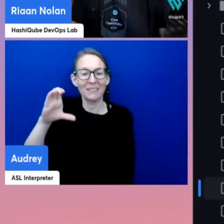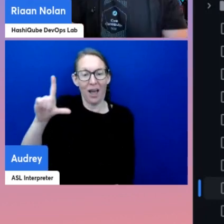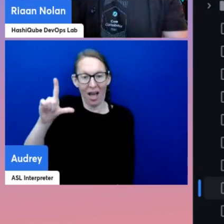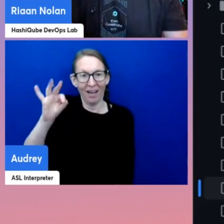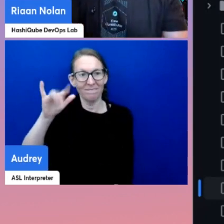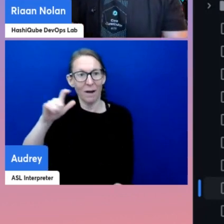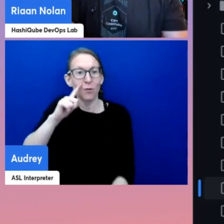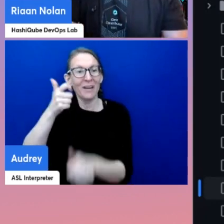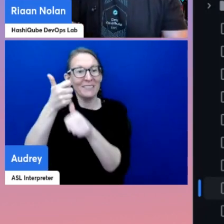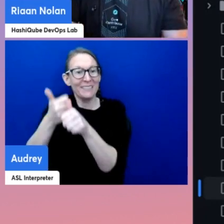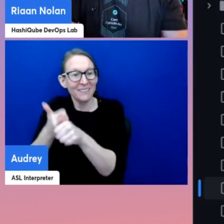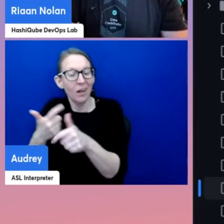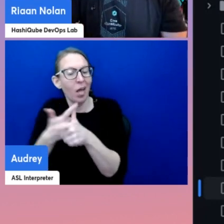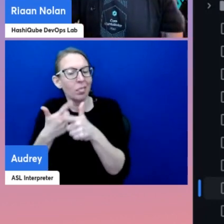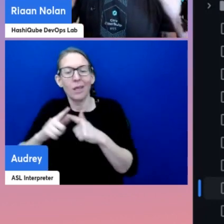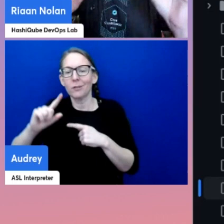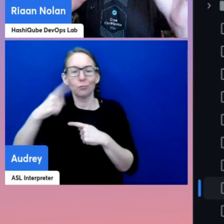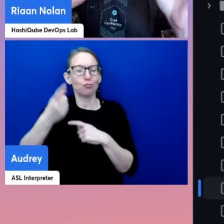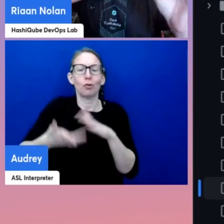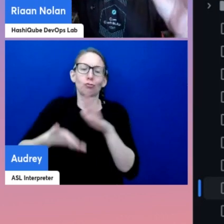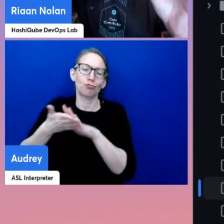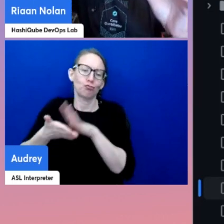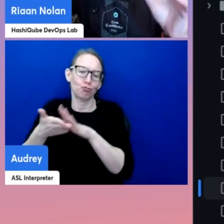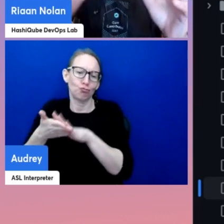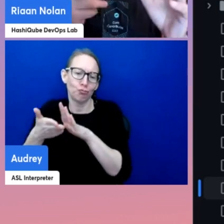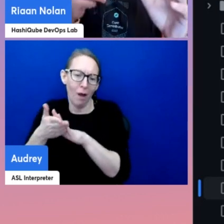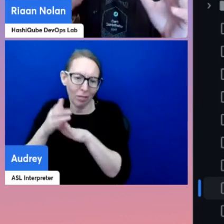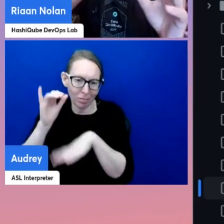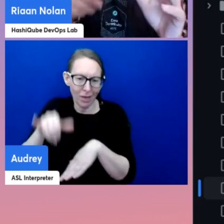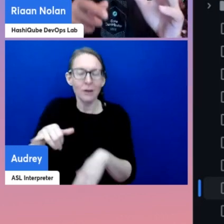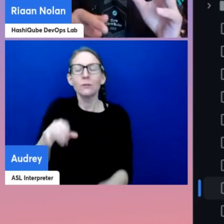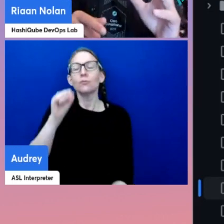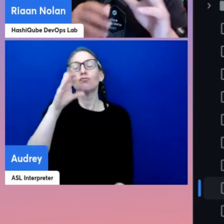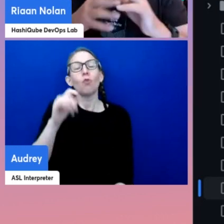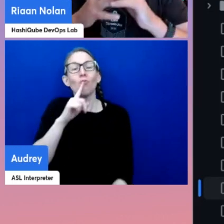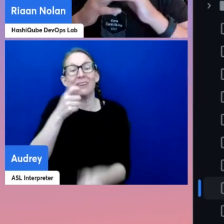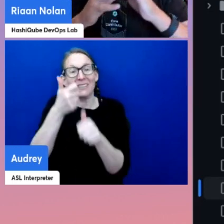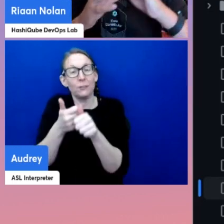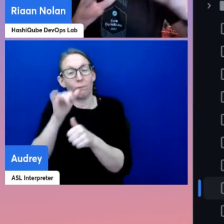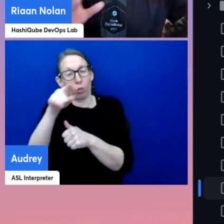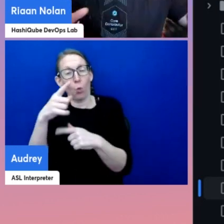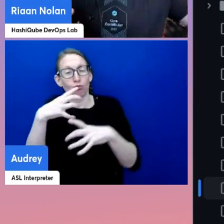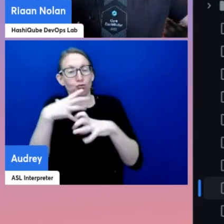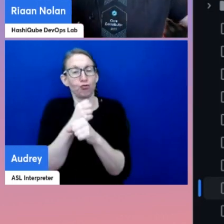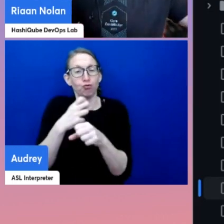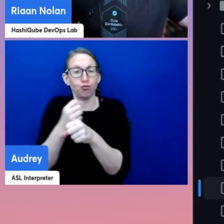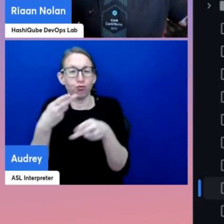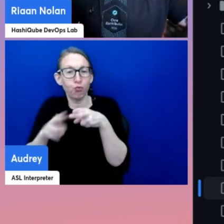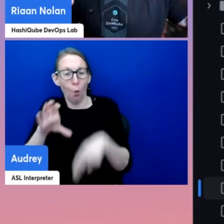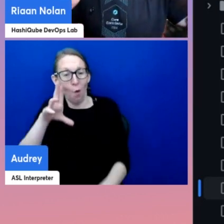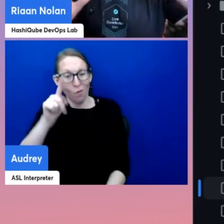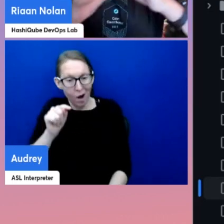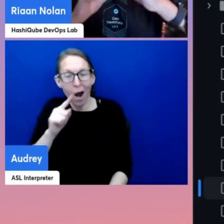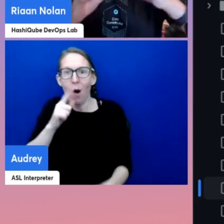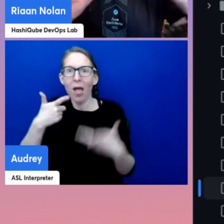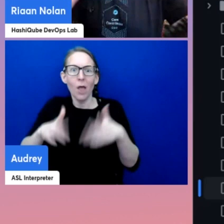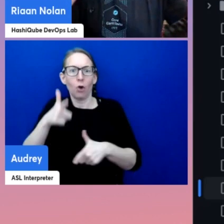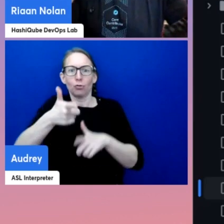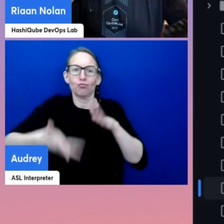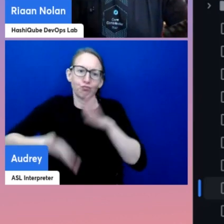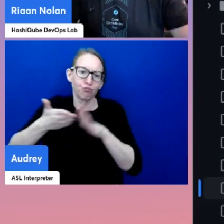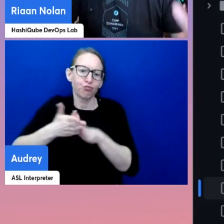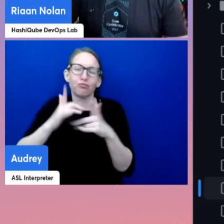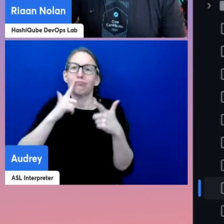just run a Terragrant plan all, right? And so these small little shortcuts will enable you to act upon massive